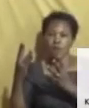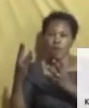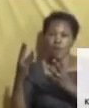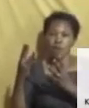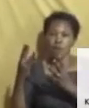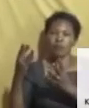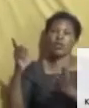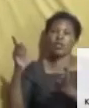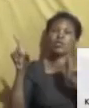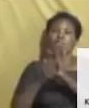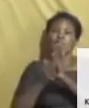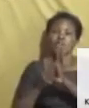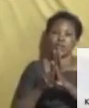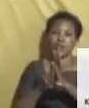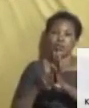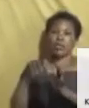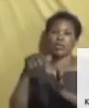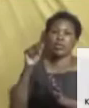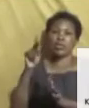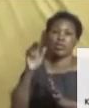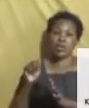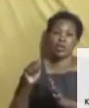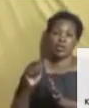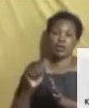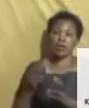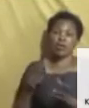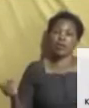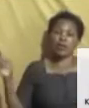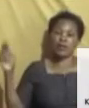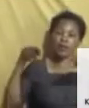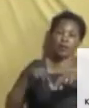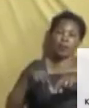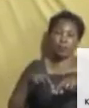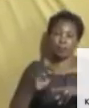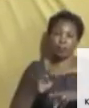plebiscite, aka referendum.